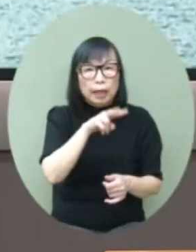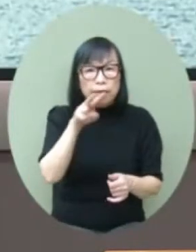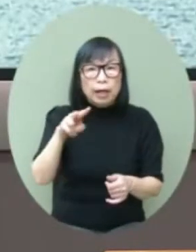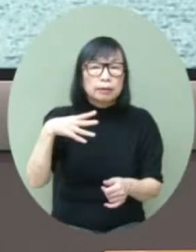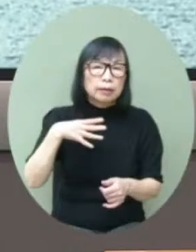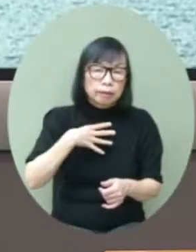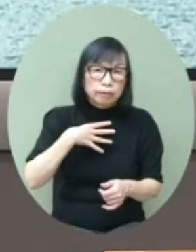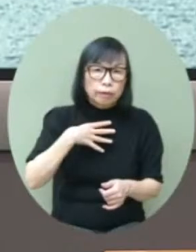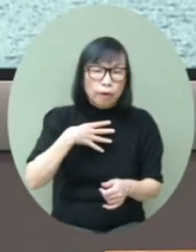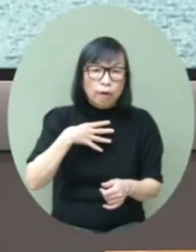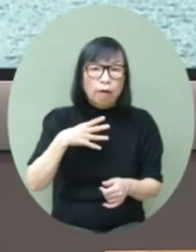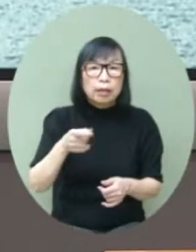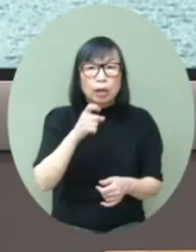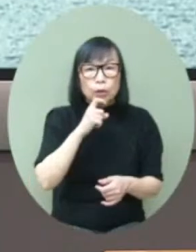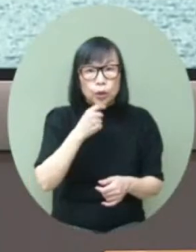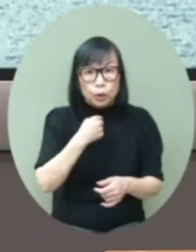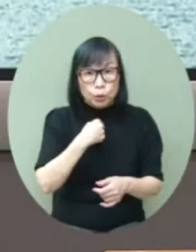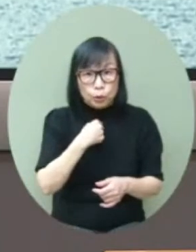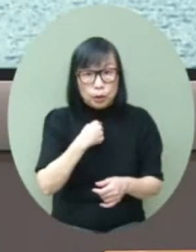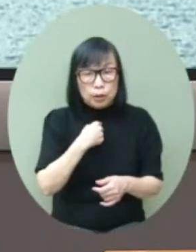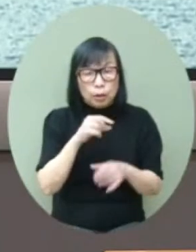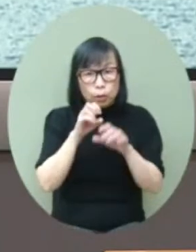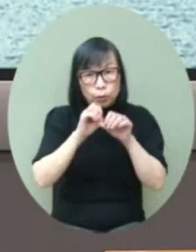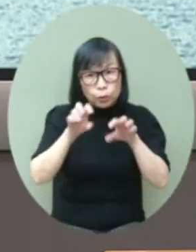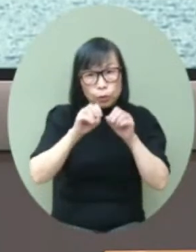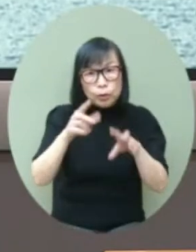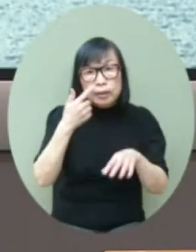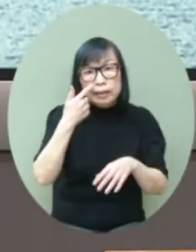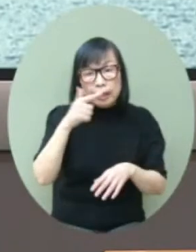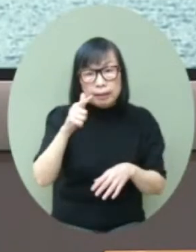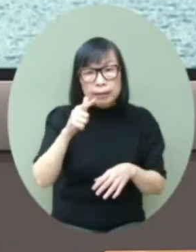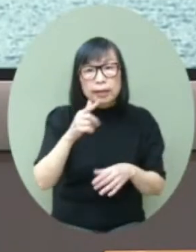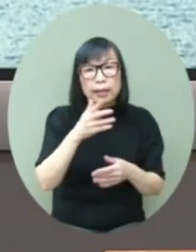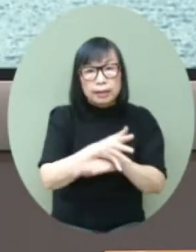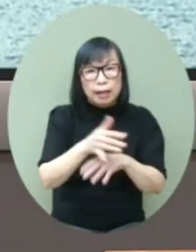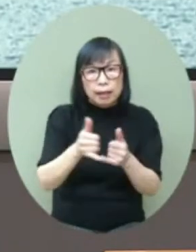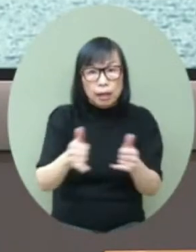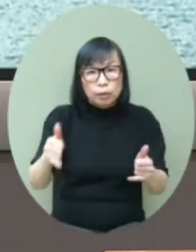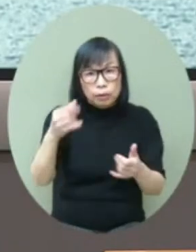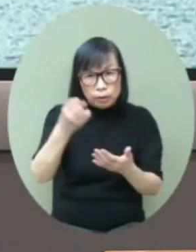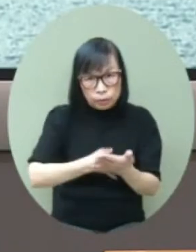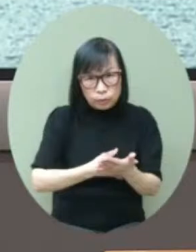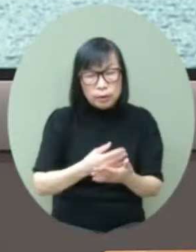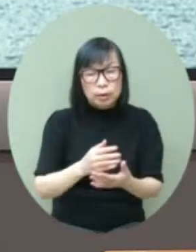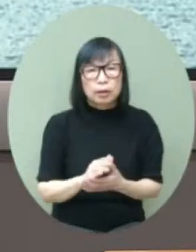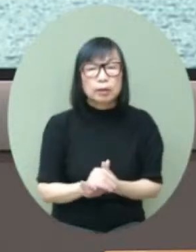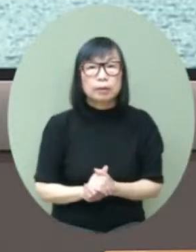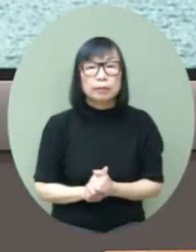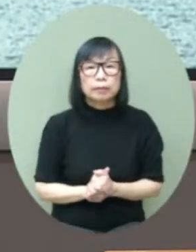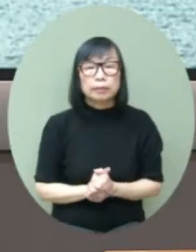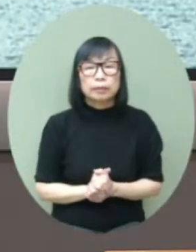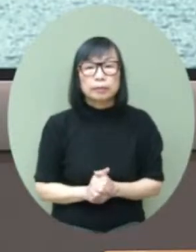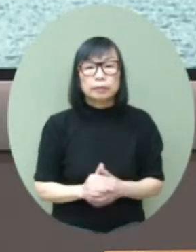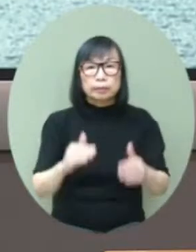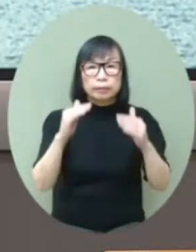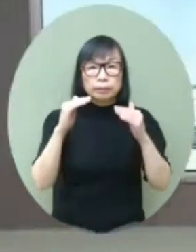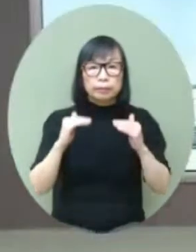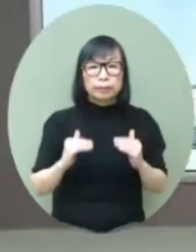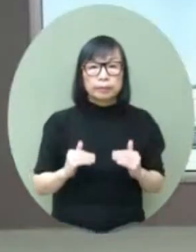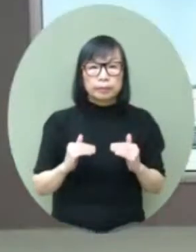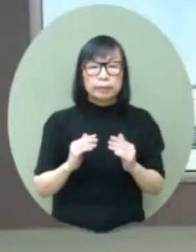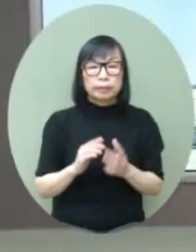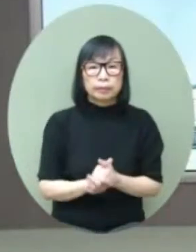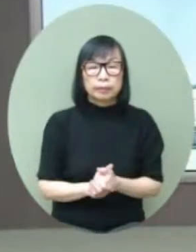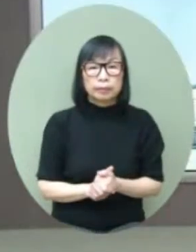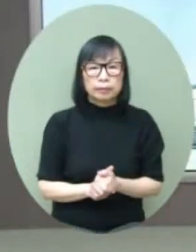case. I'm sure the government will monitor the situation, and if necessary, new social distancing measures will be